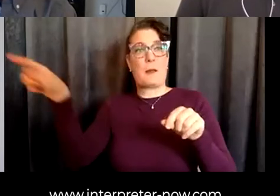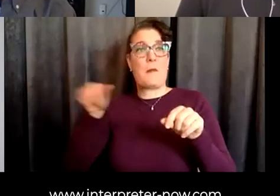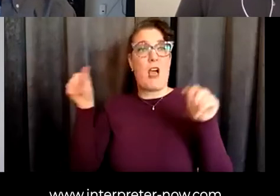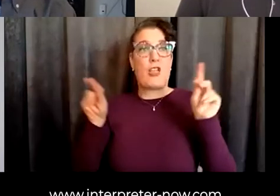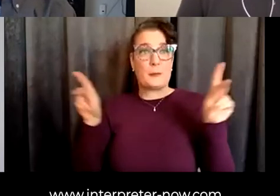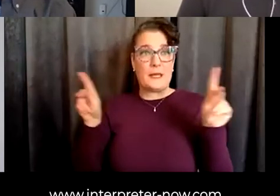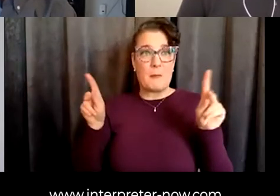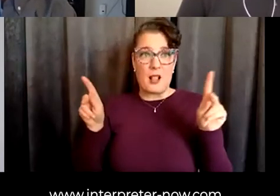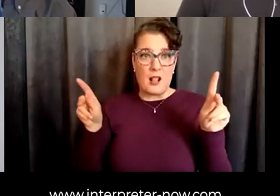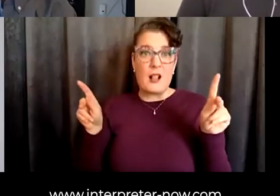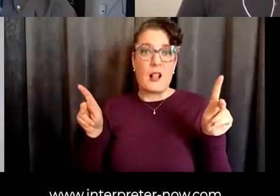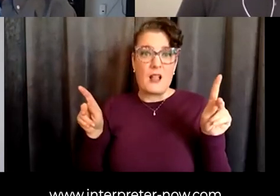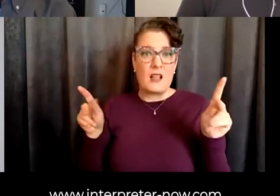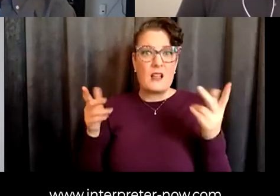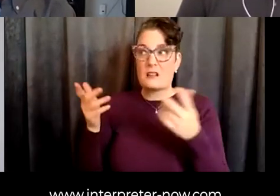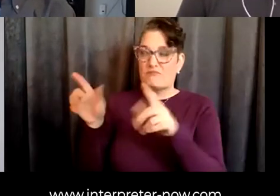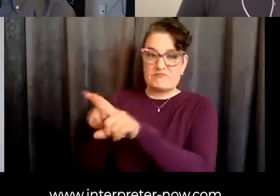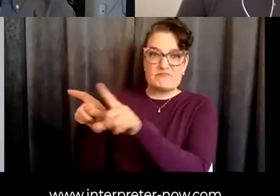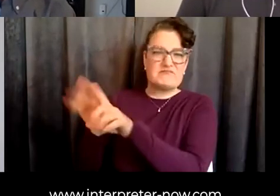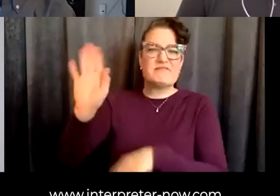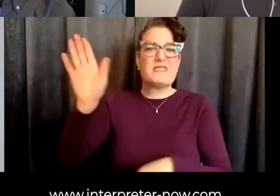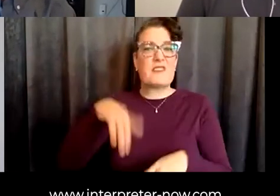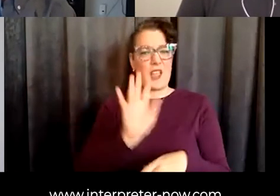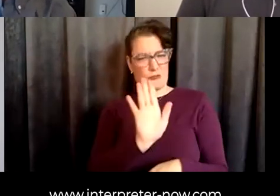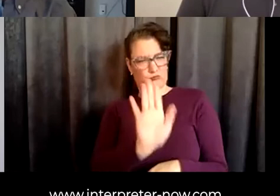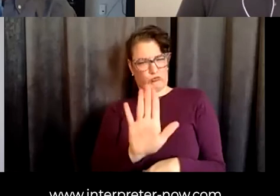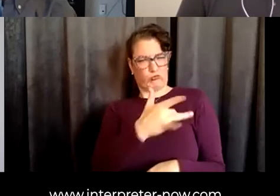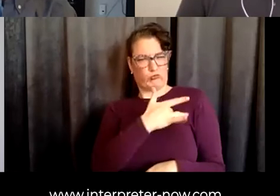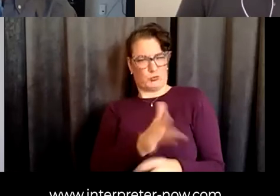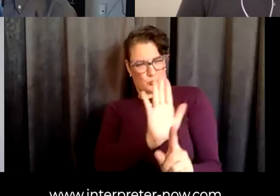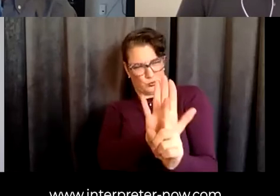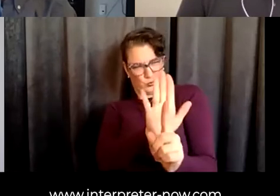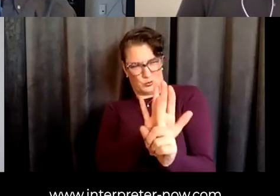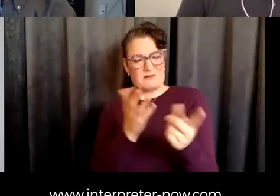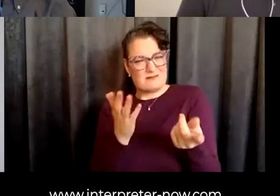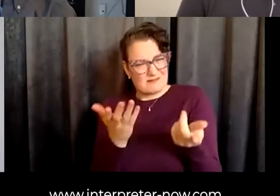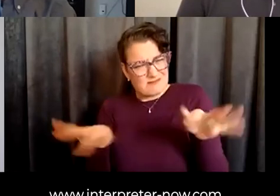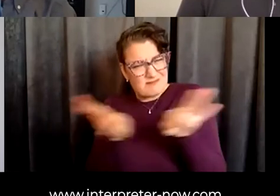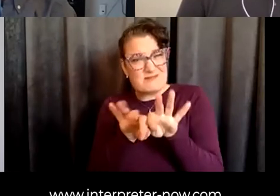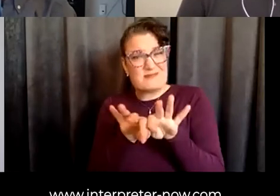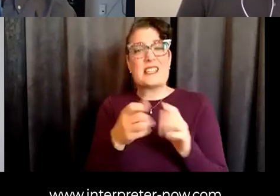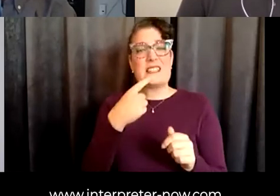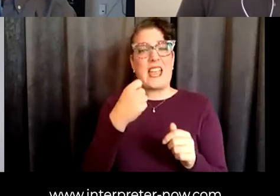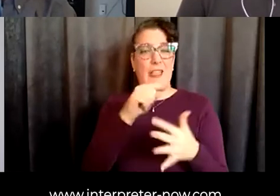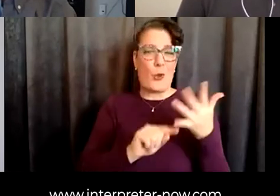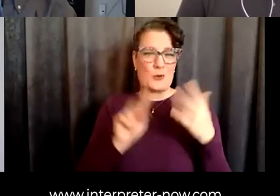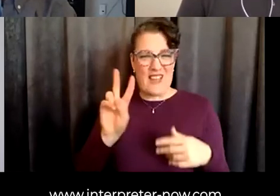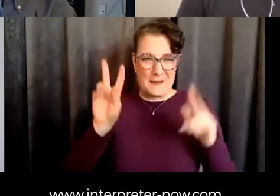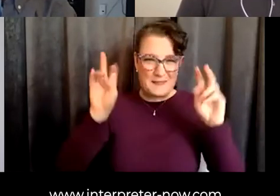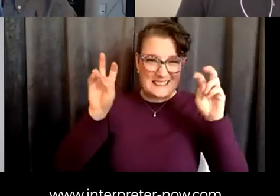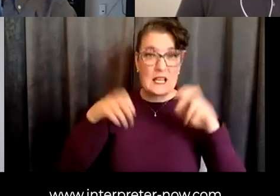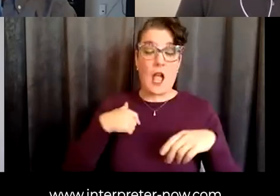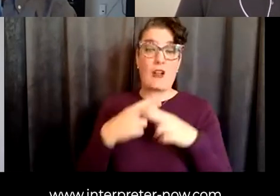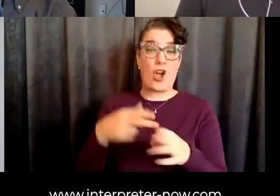So finding your lane and your way into wellness is huge. And think of that as your vitamins. I call them cheat codes, but that's a whole